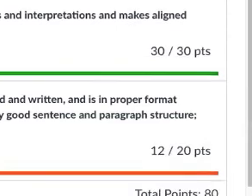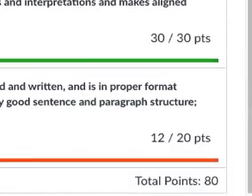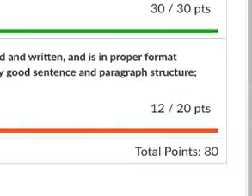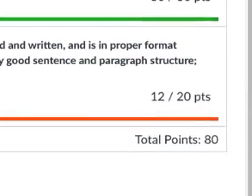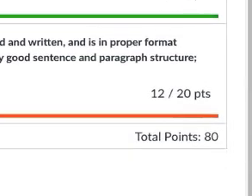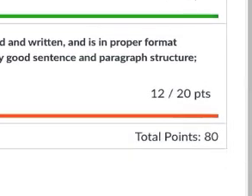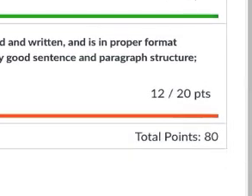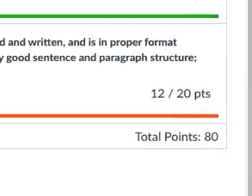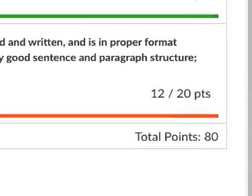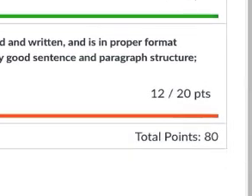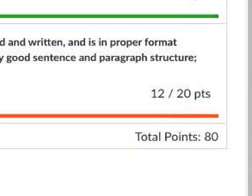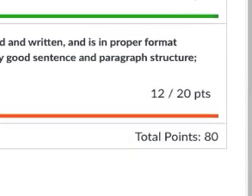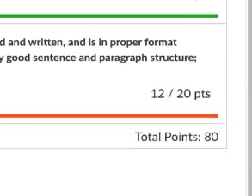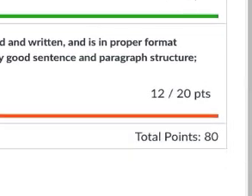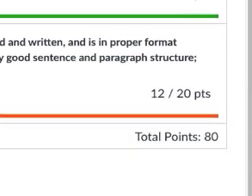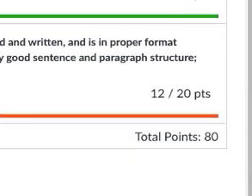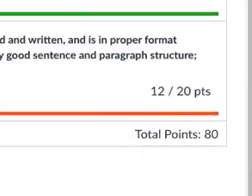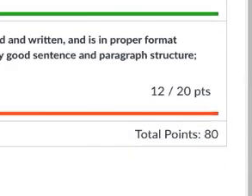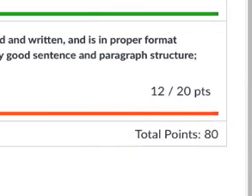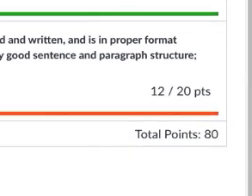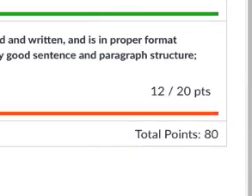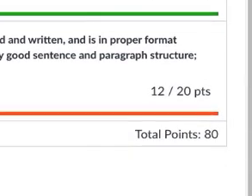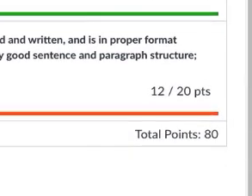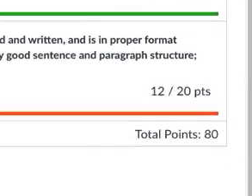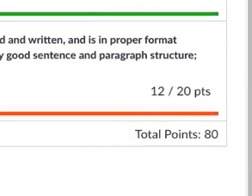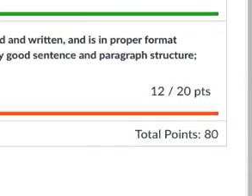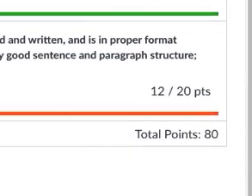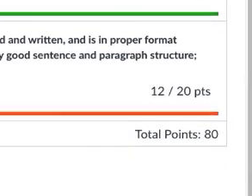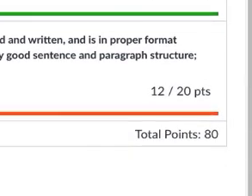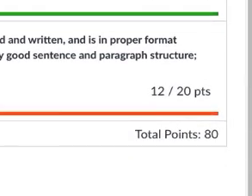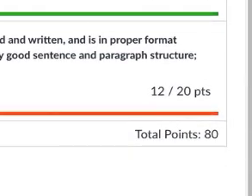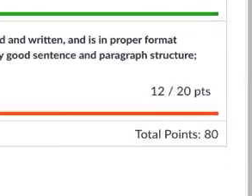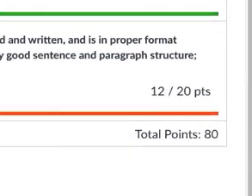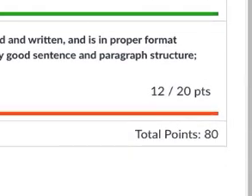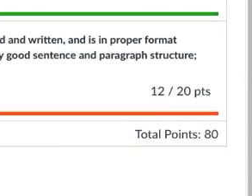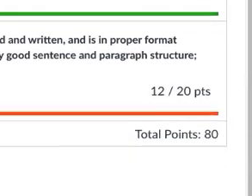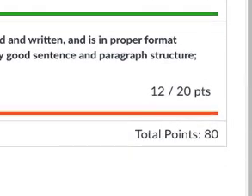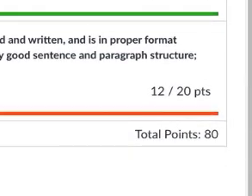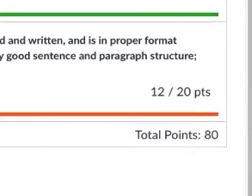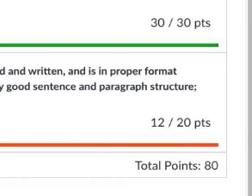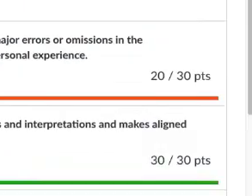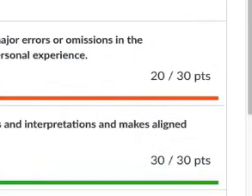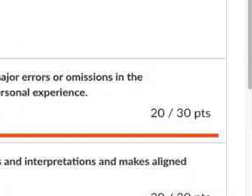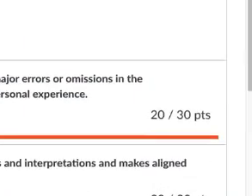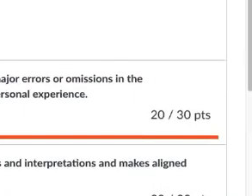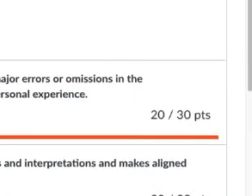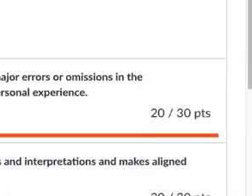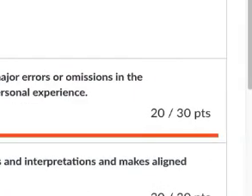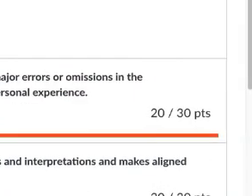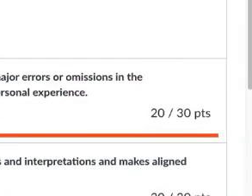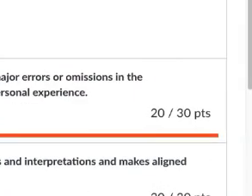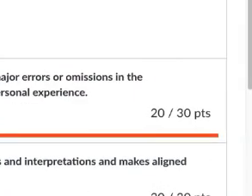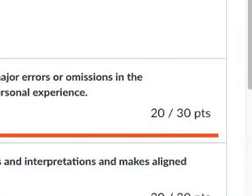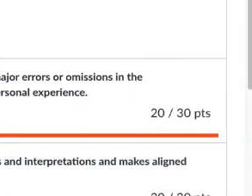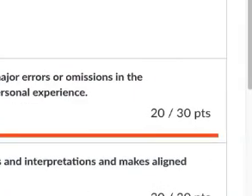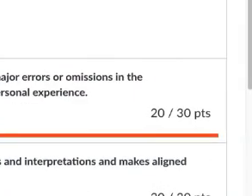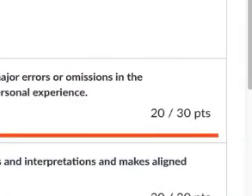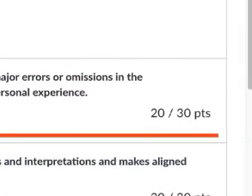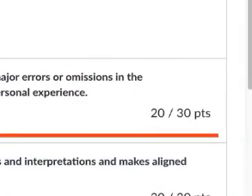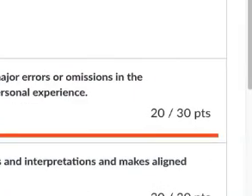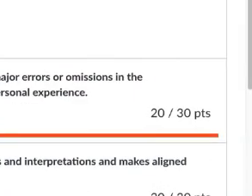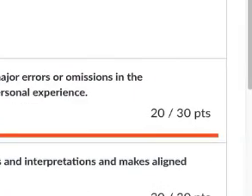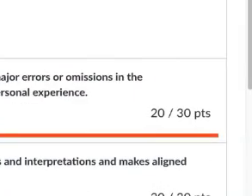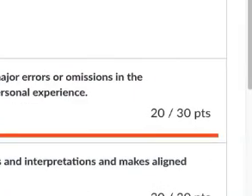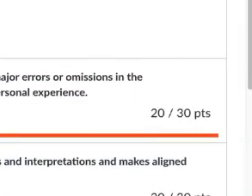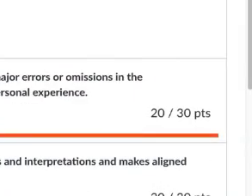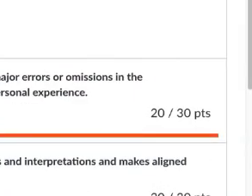did 80 on the rubric points, but they did something else that really mattered to you. And so you're going to boost it up to 90. So